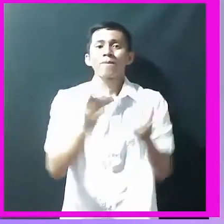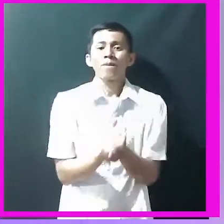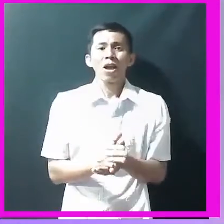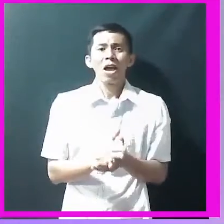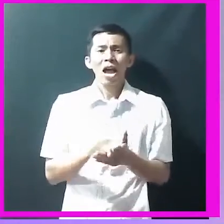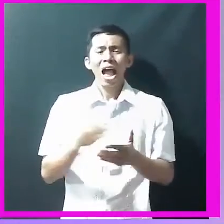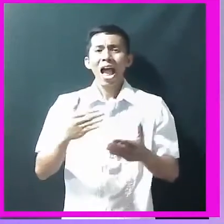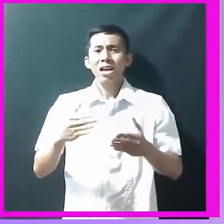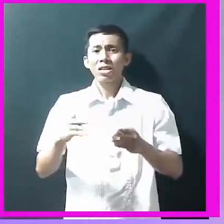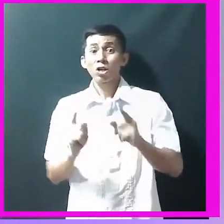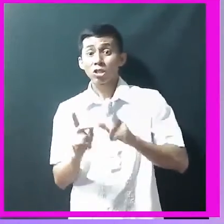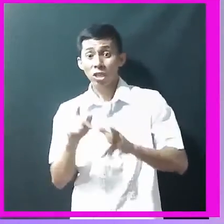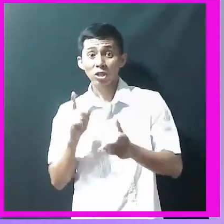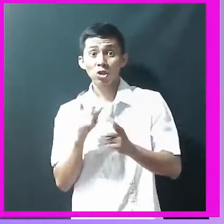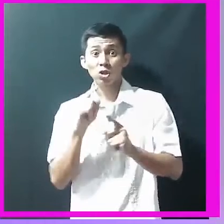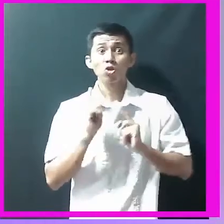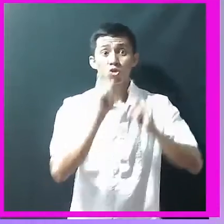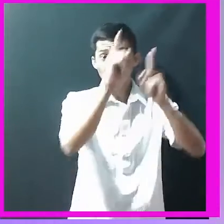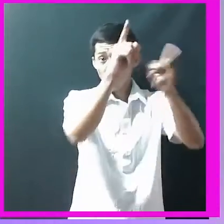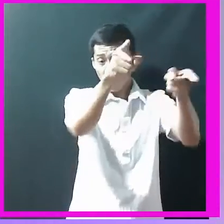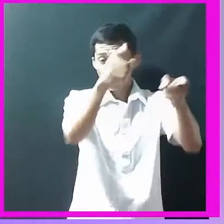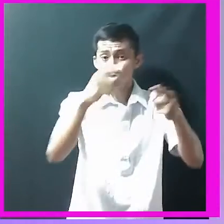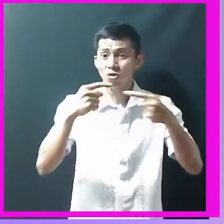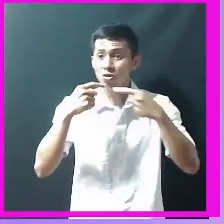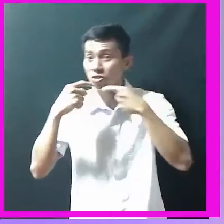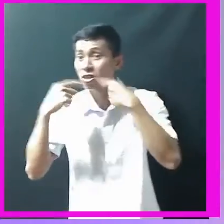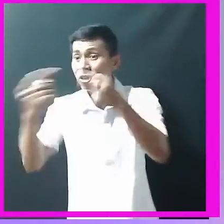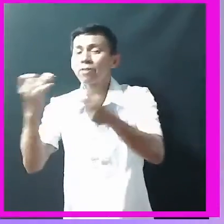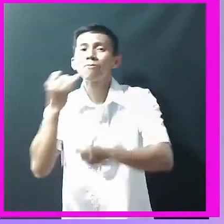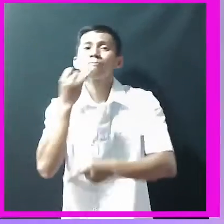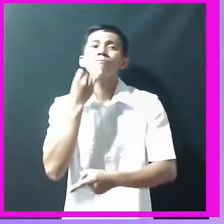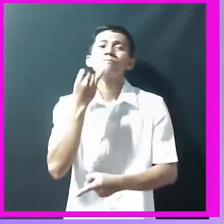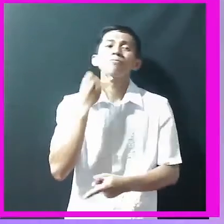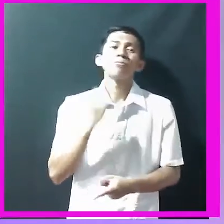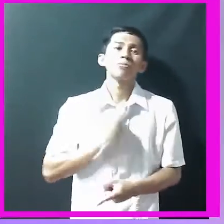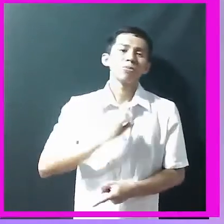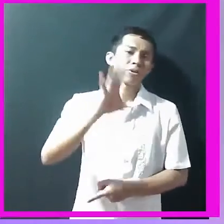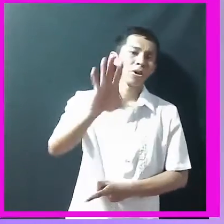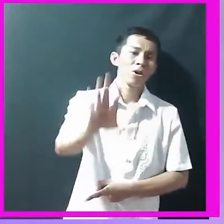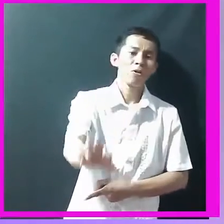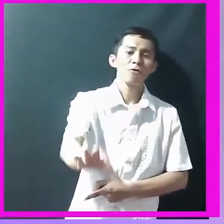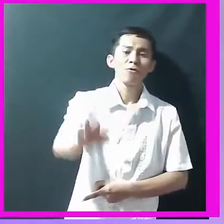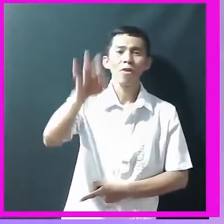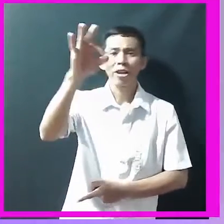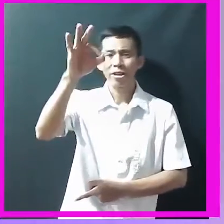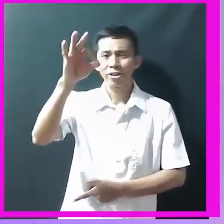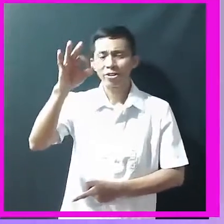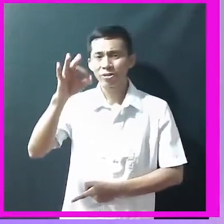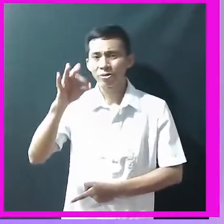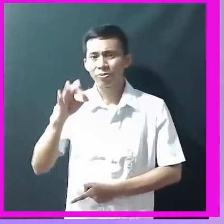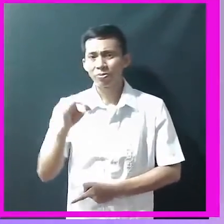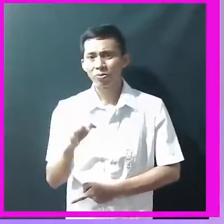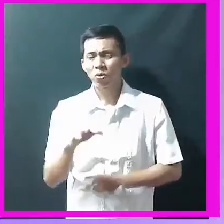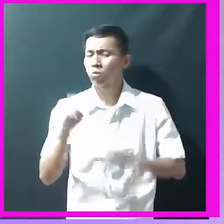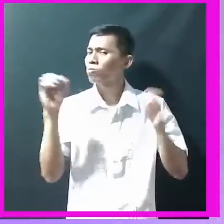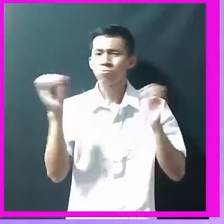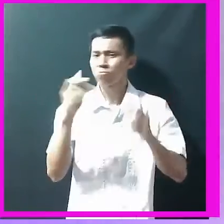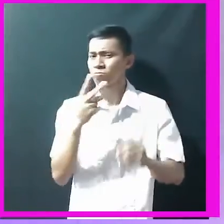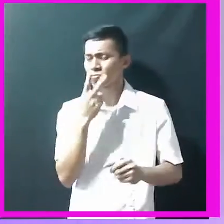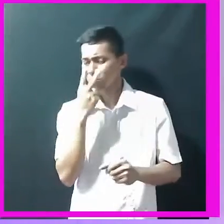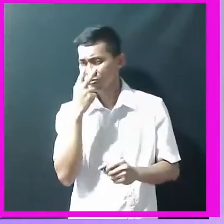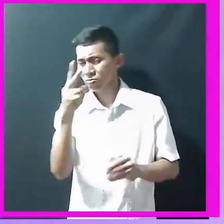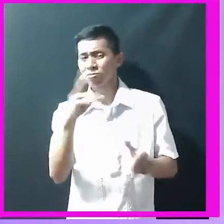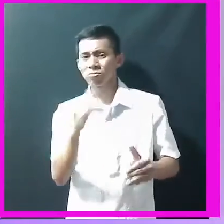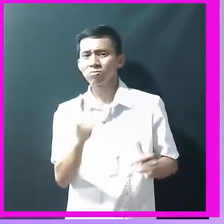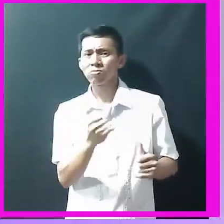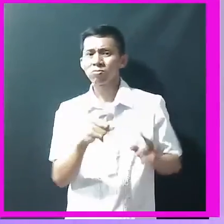went out again unto the Jews, and saith unto them, I find in him no fault at all. For a